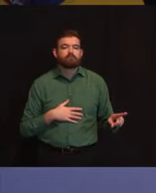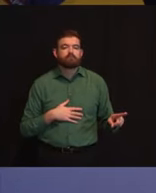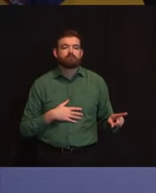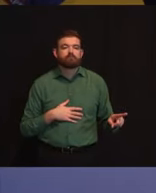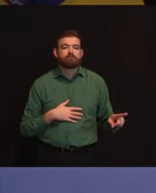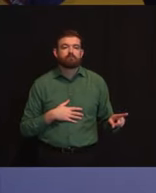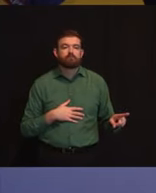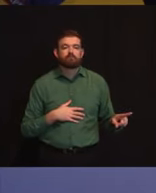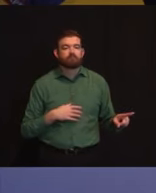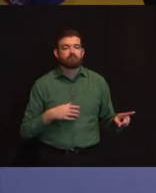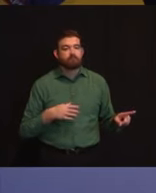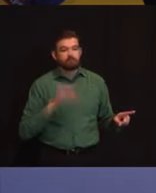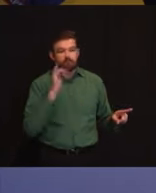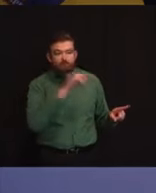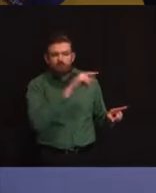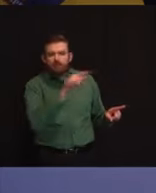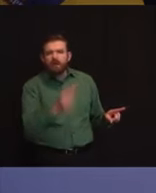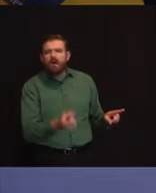question.